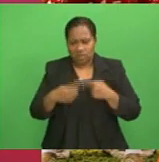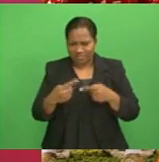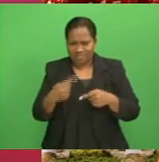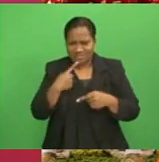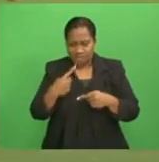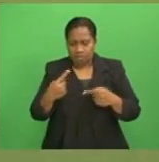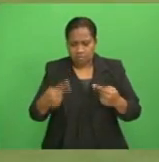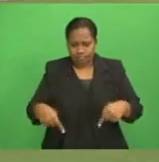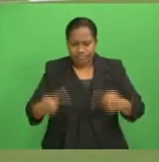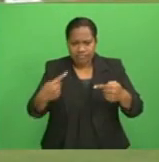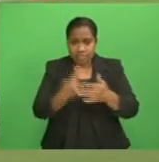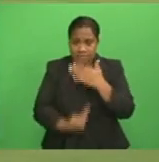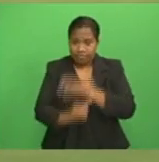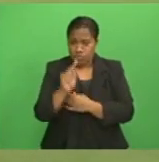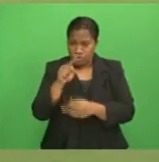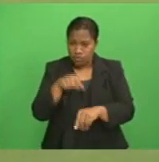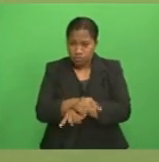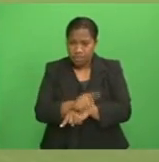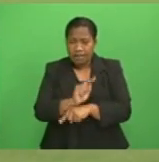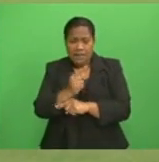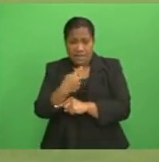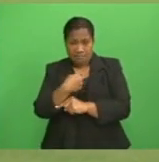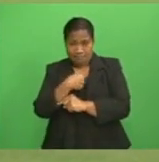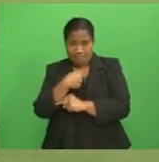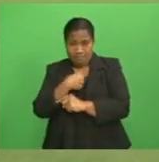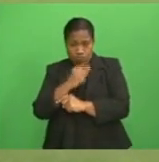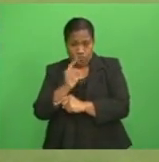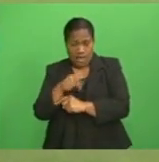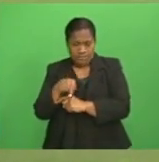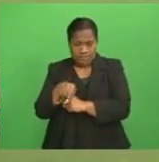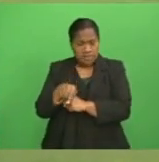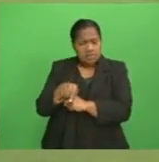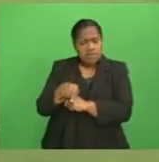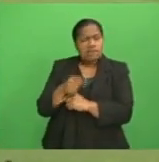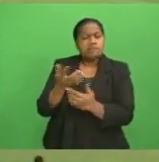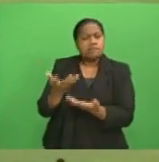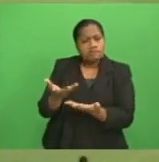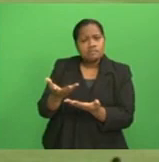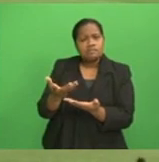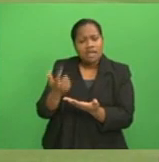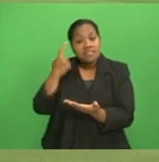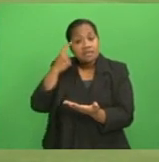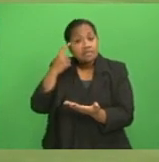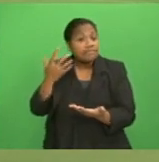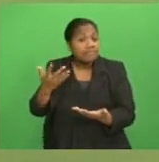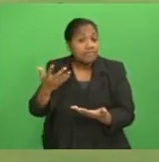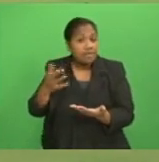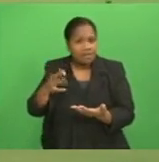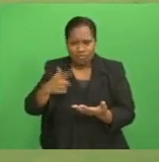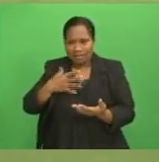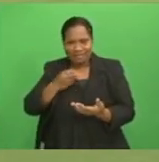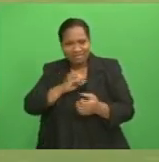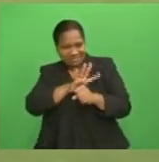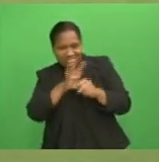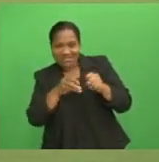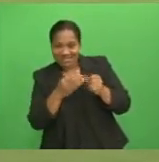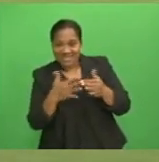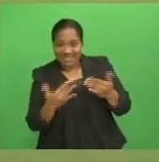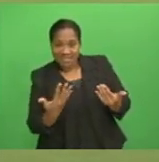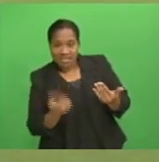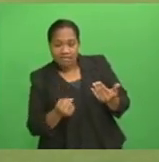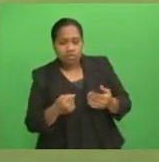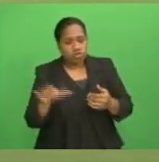week. So, but my take on this is, I think, with the current pandemic, we should